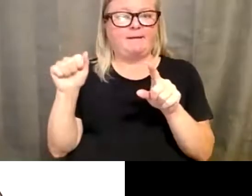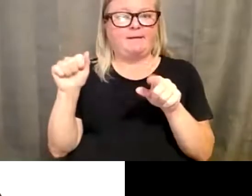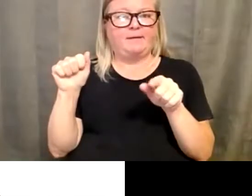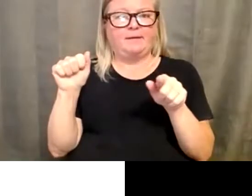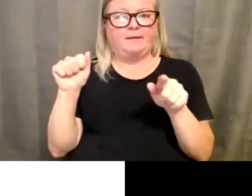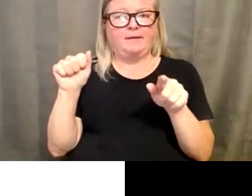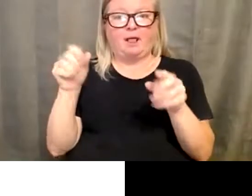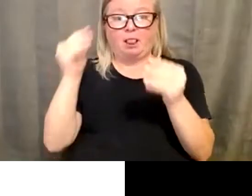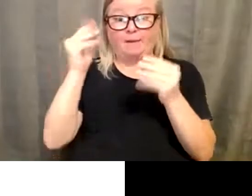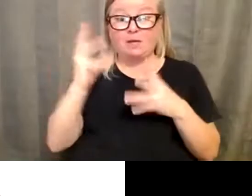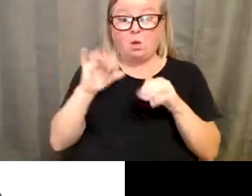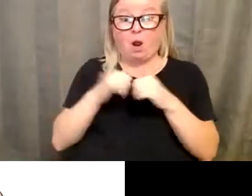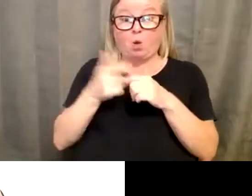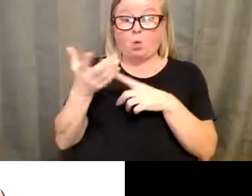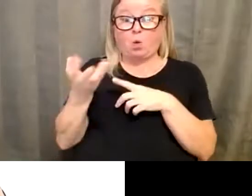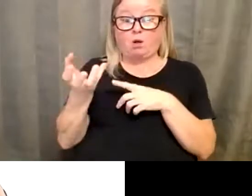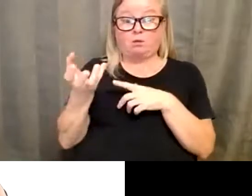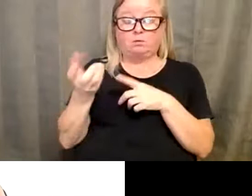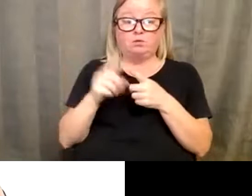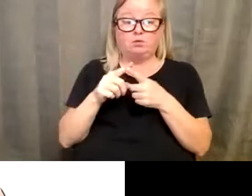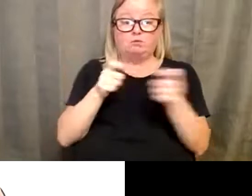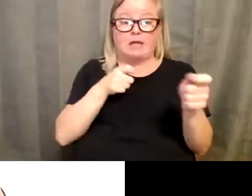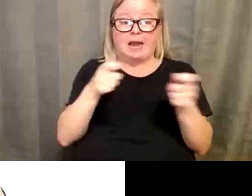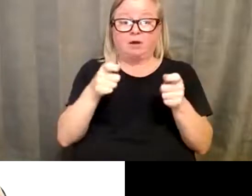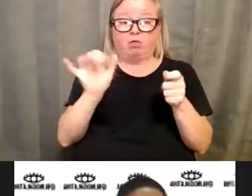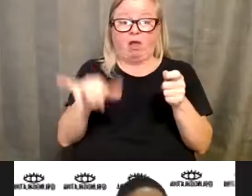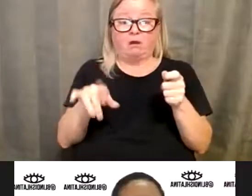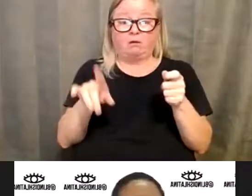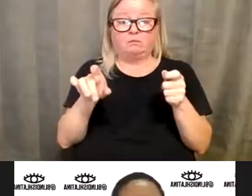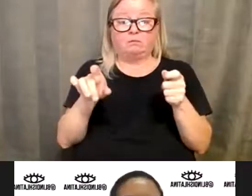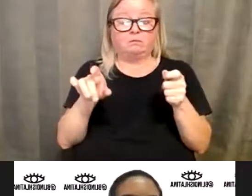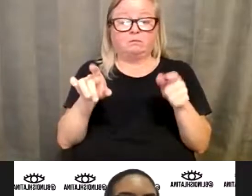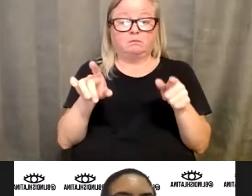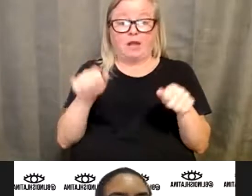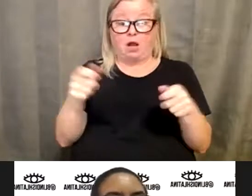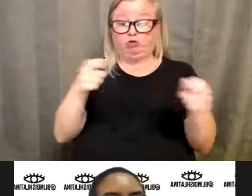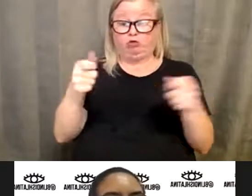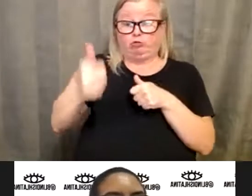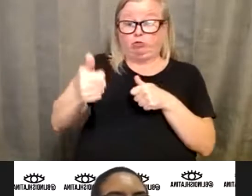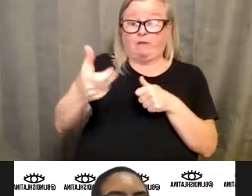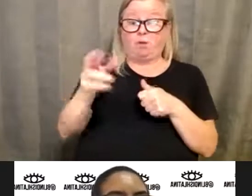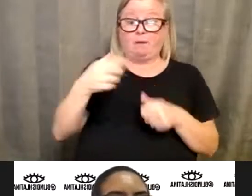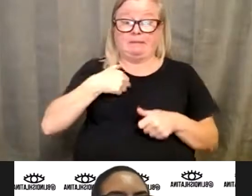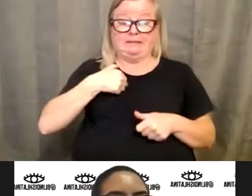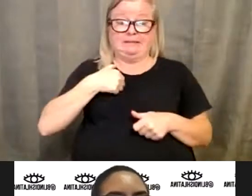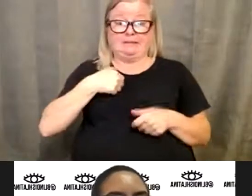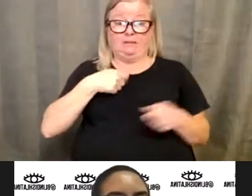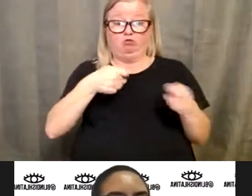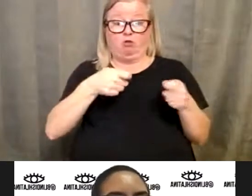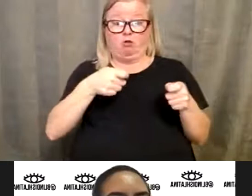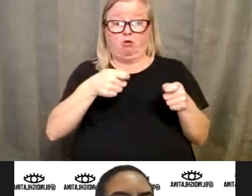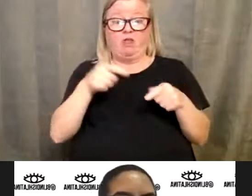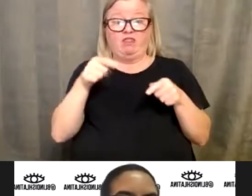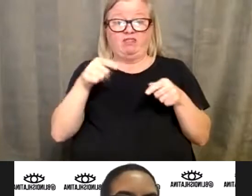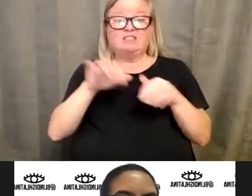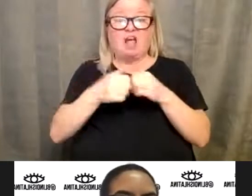can let me know how you would like to handle that. You can control it or I can control it. But this is how we're going to get